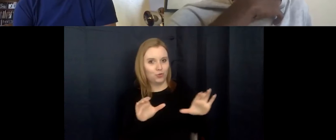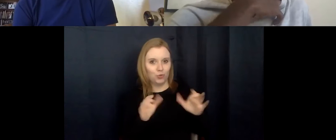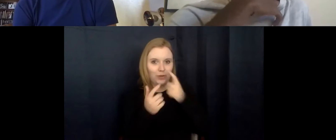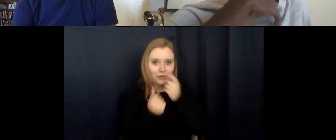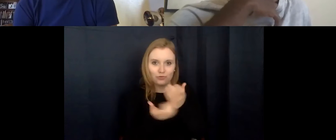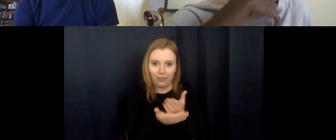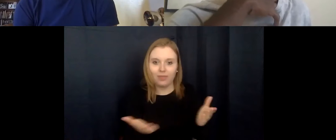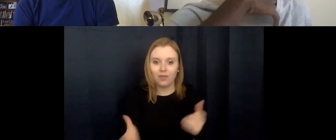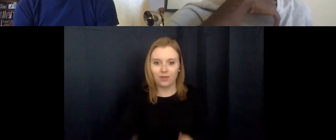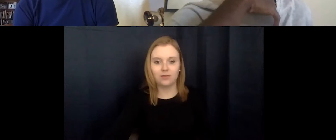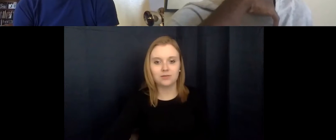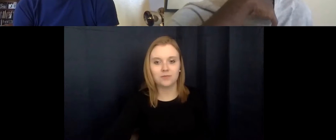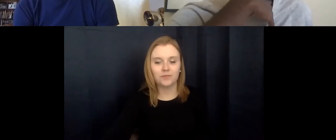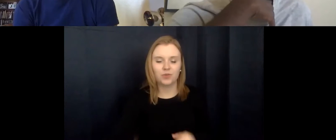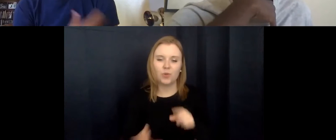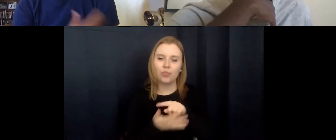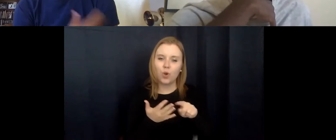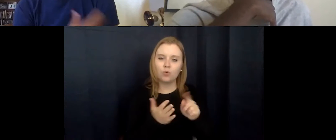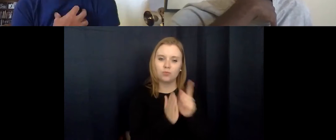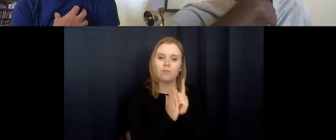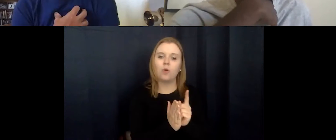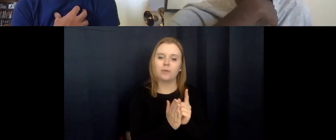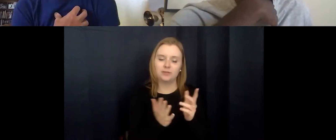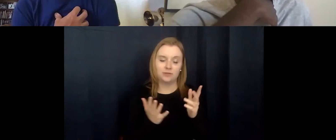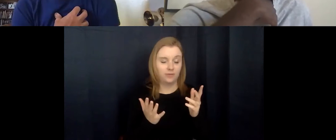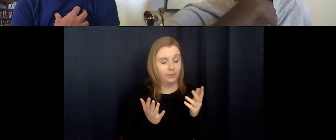And those moments have been really also